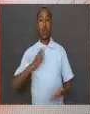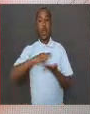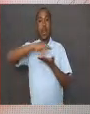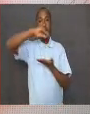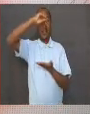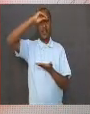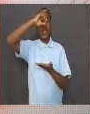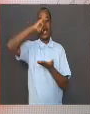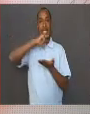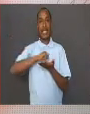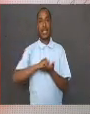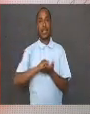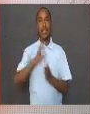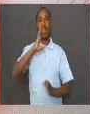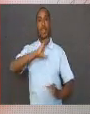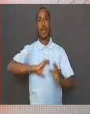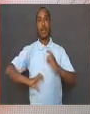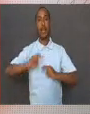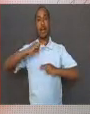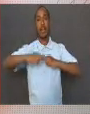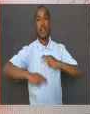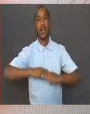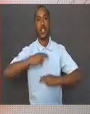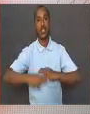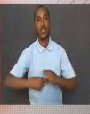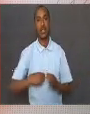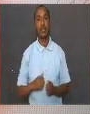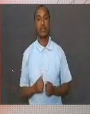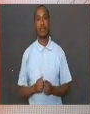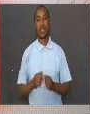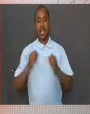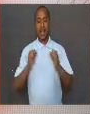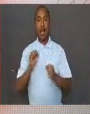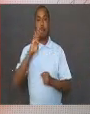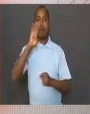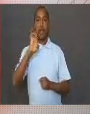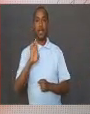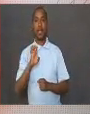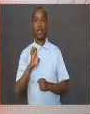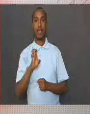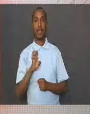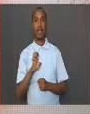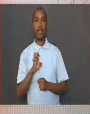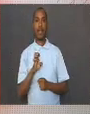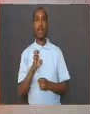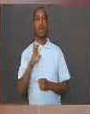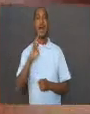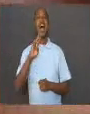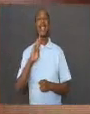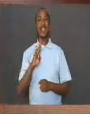We learned that a chemical reaction can be either